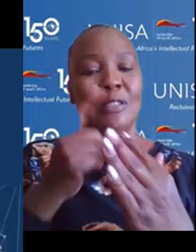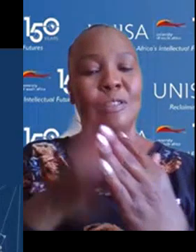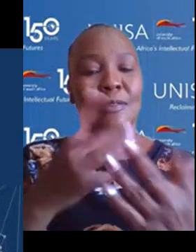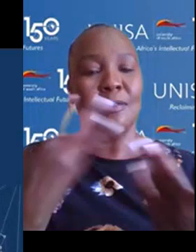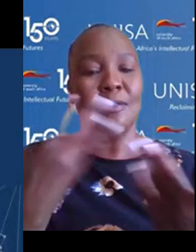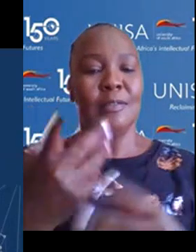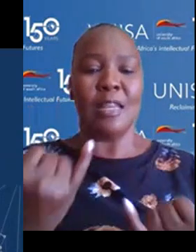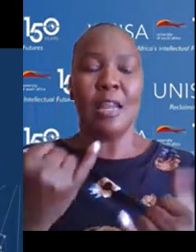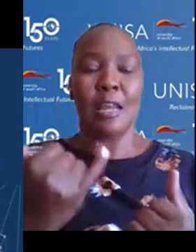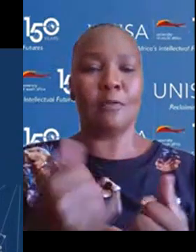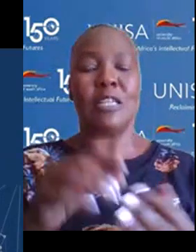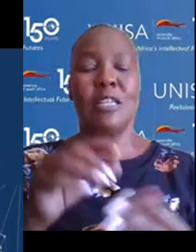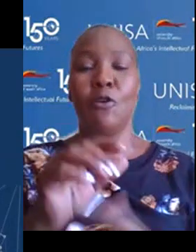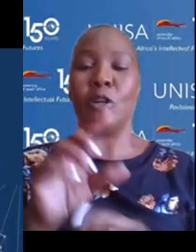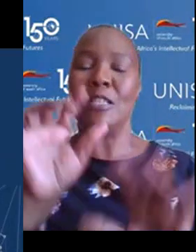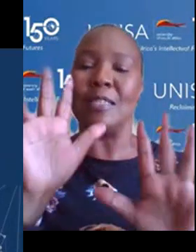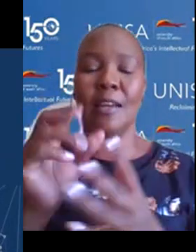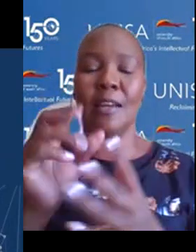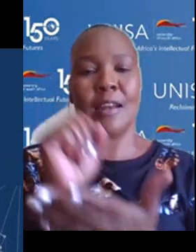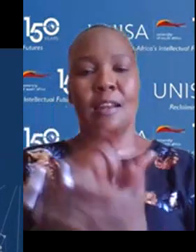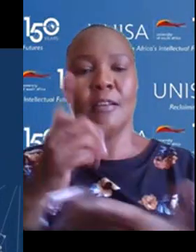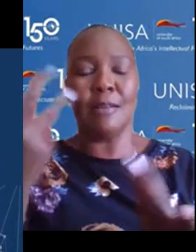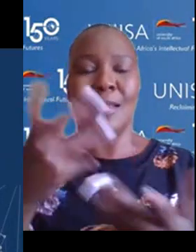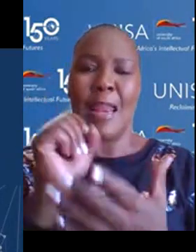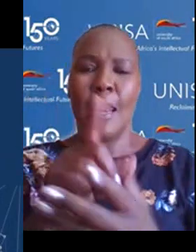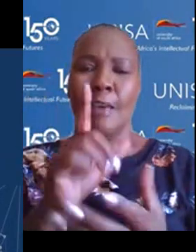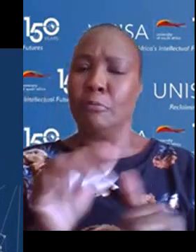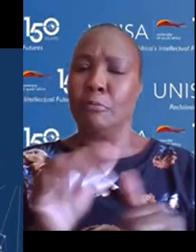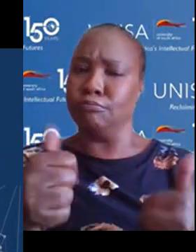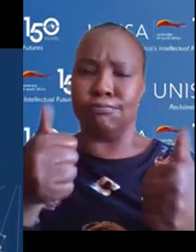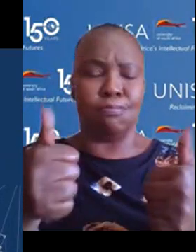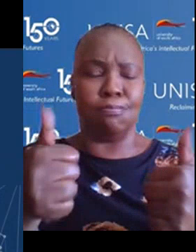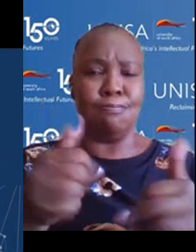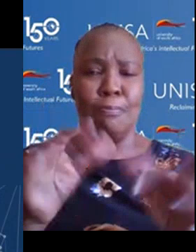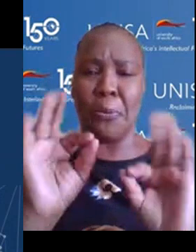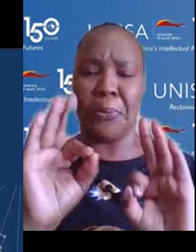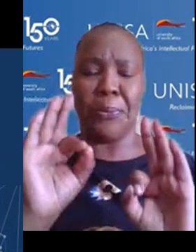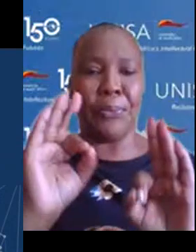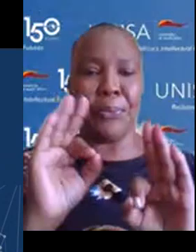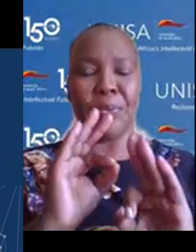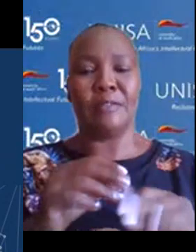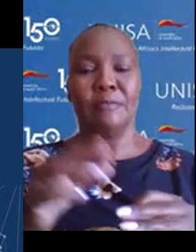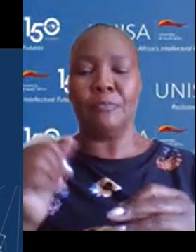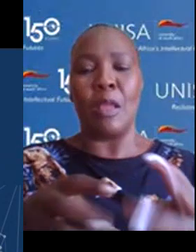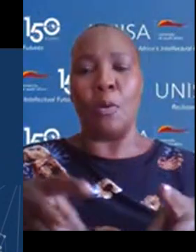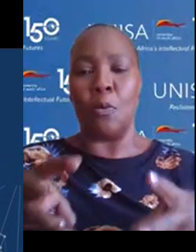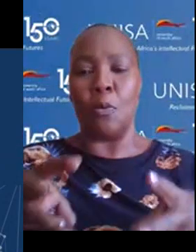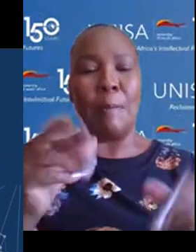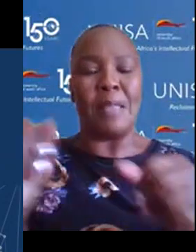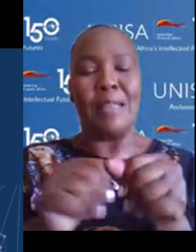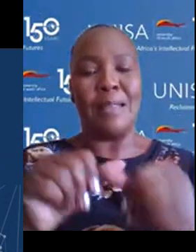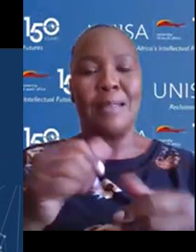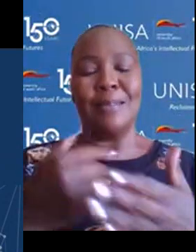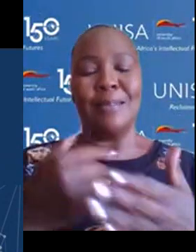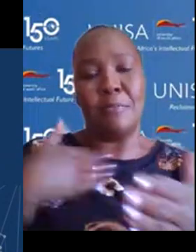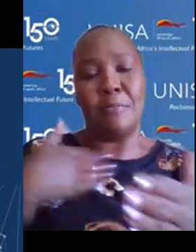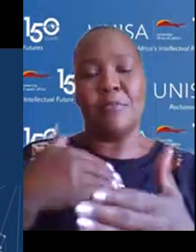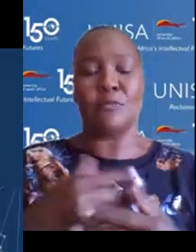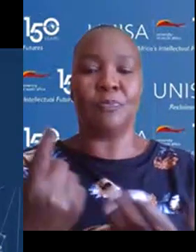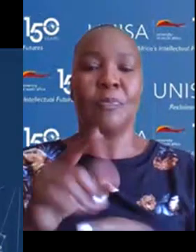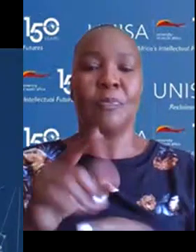currently on 10 and now 11. So 11 is pretty cool, by the way. I'm actually finding it way better than the previous ones. So it's